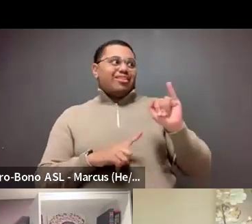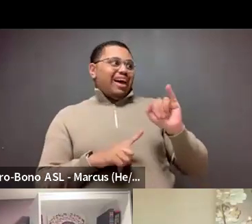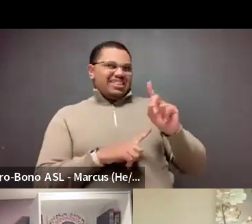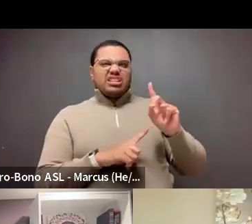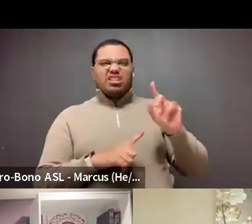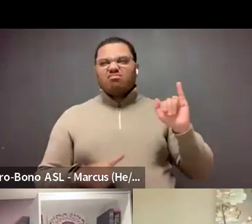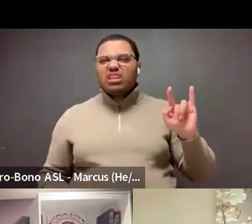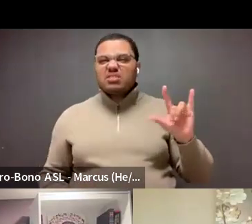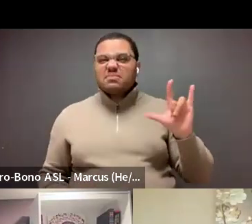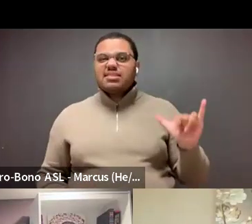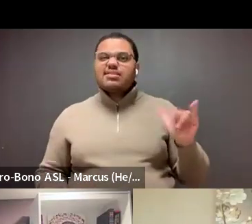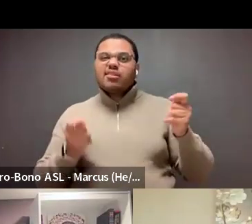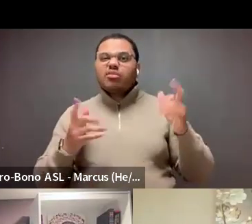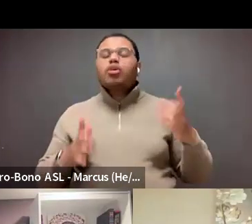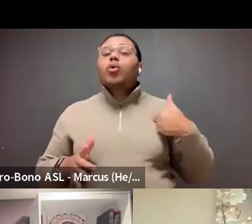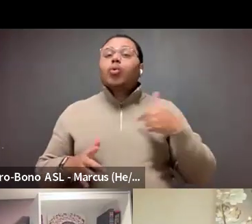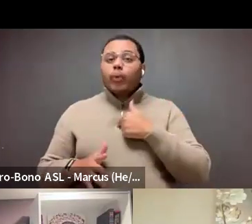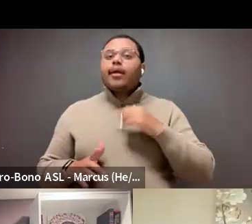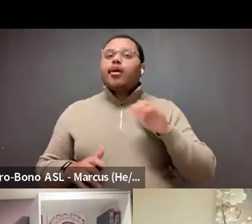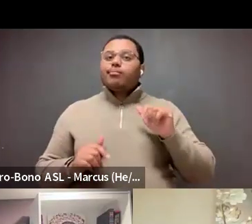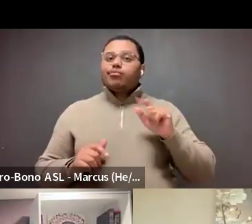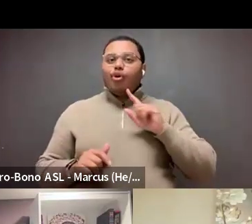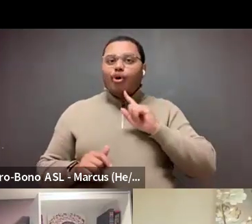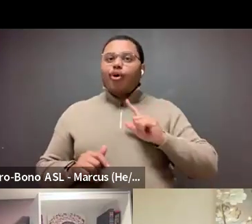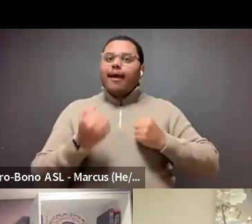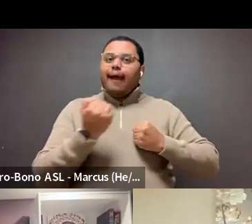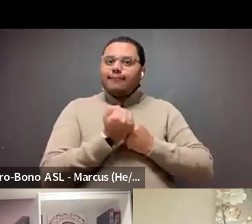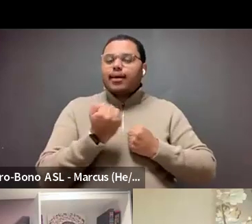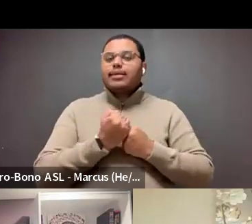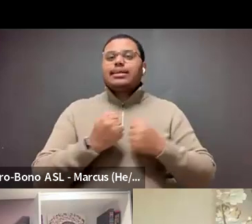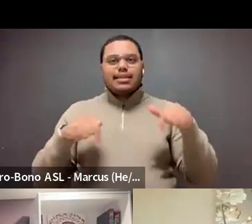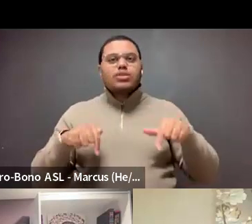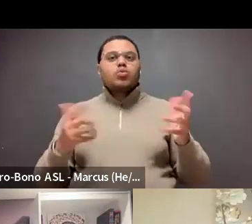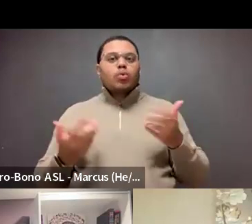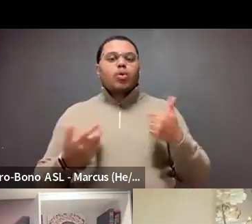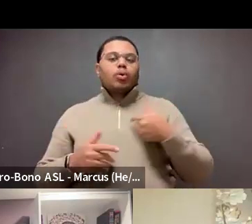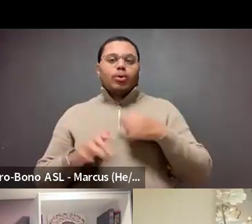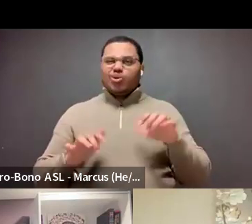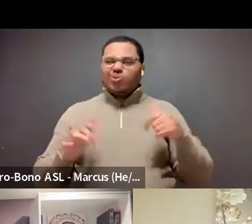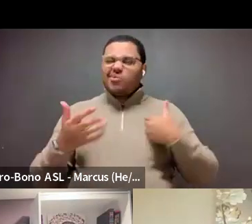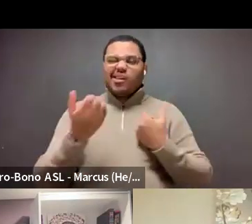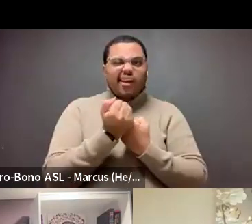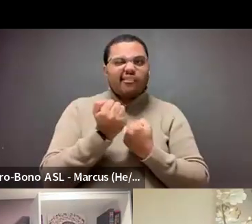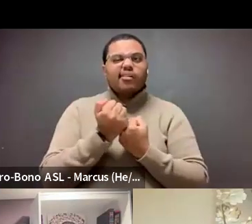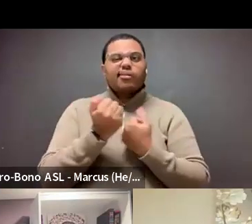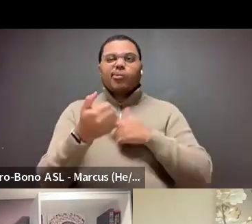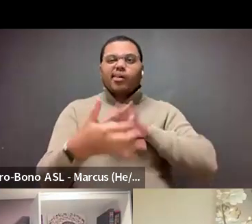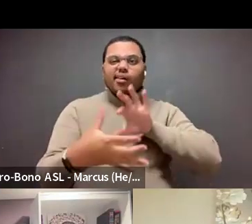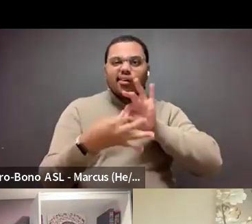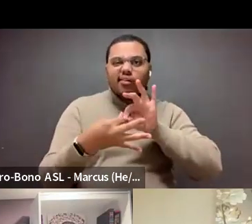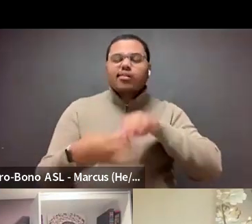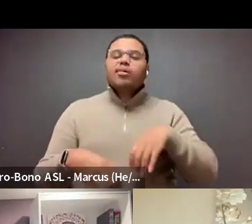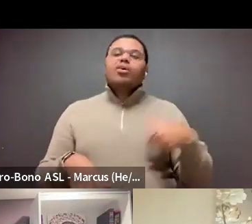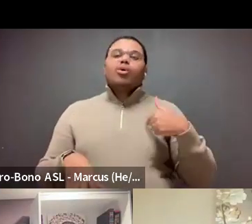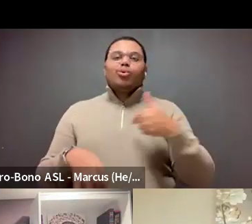we are advocates, right? We are advocates. This is what we do. We advocate, right? And we connect and we try